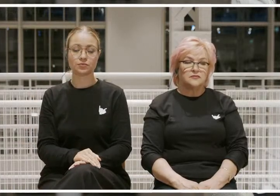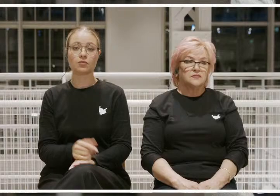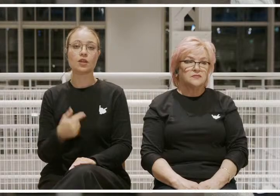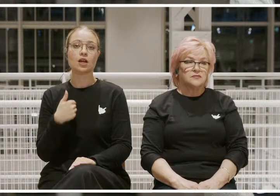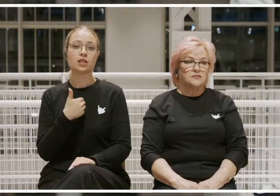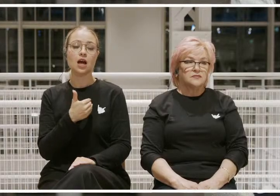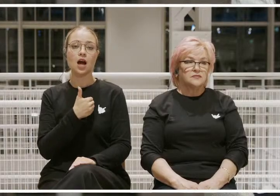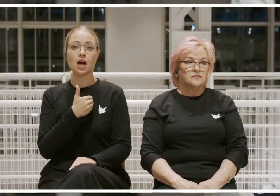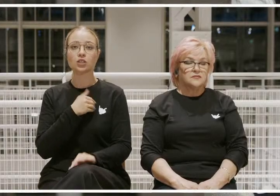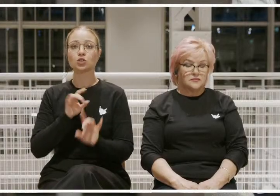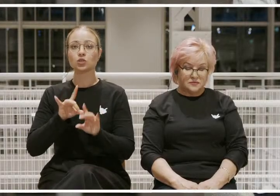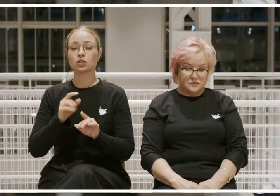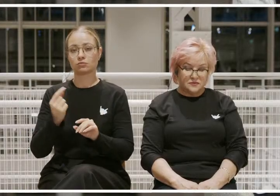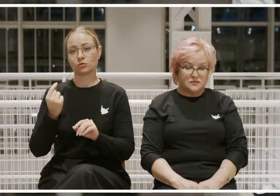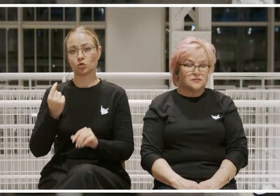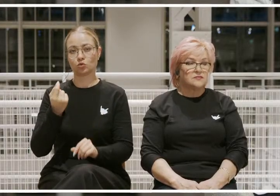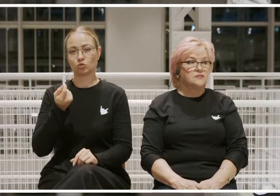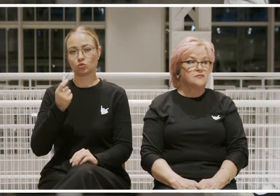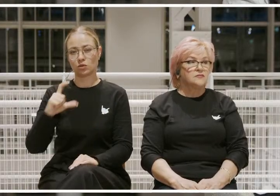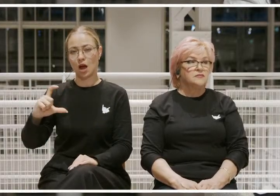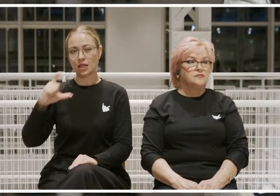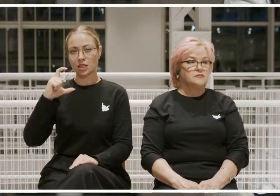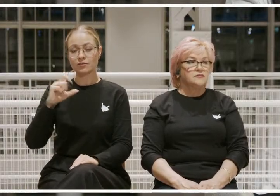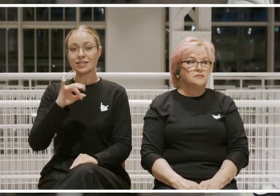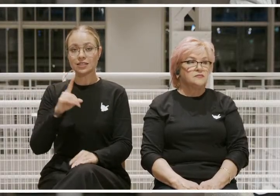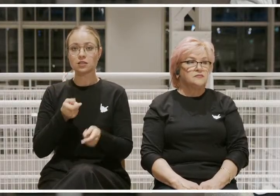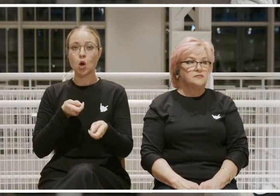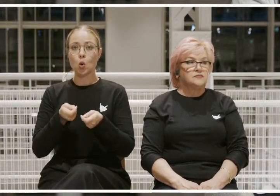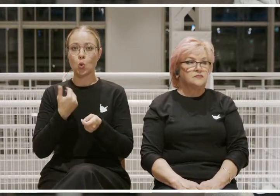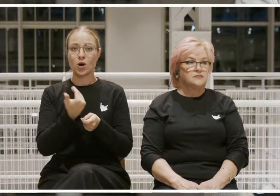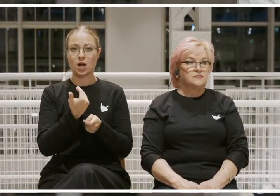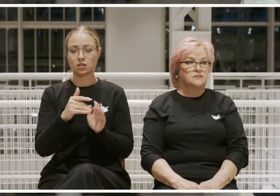from the curatorial statement of the last edition.